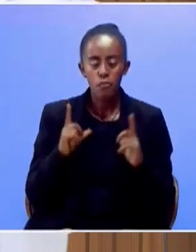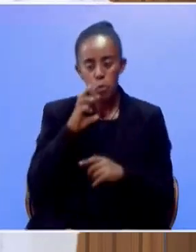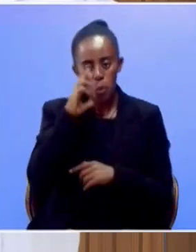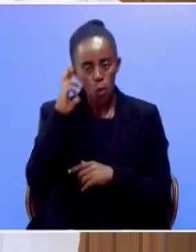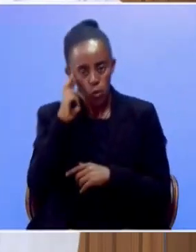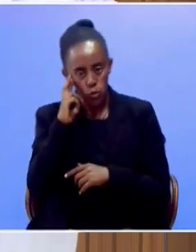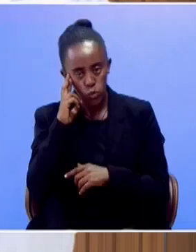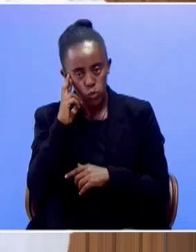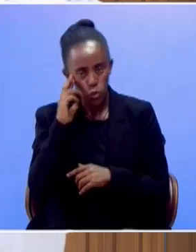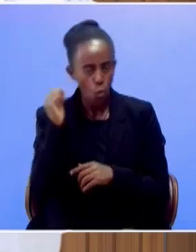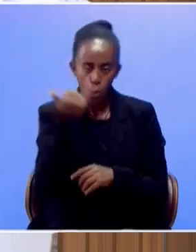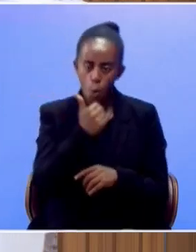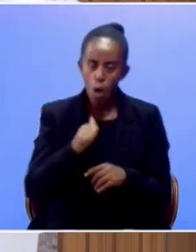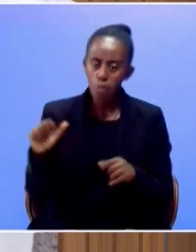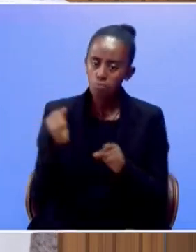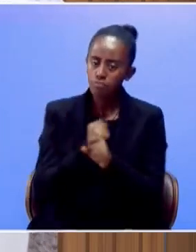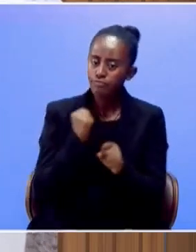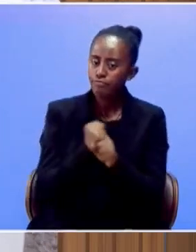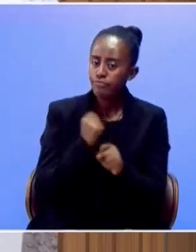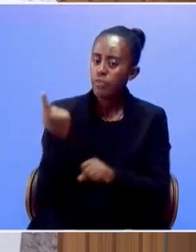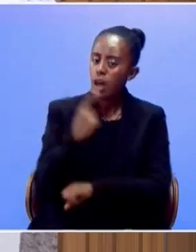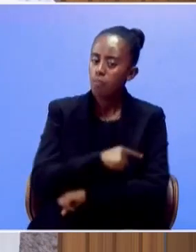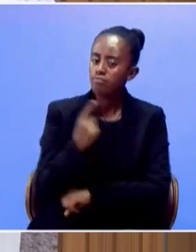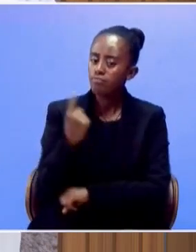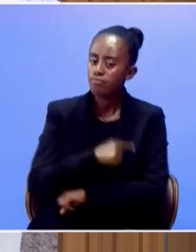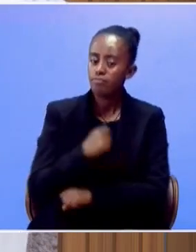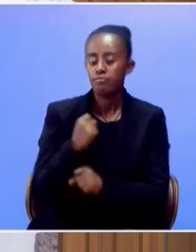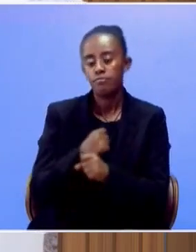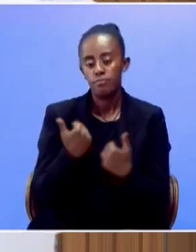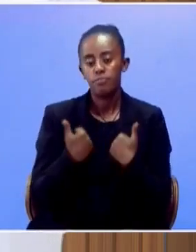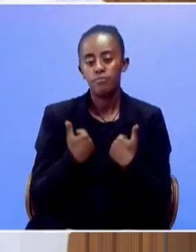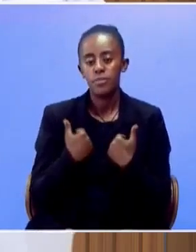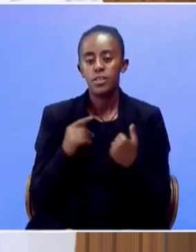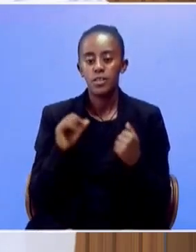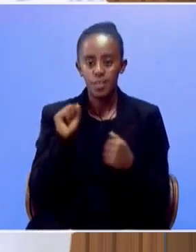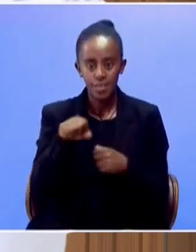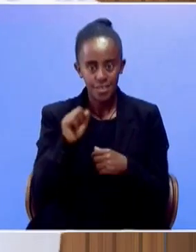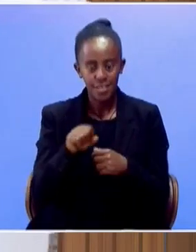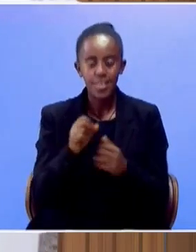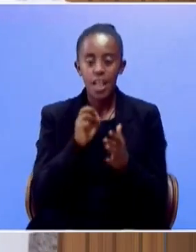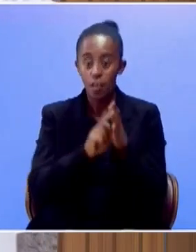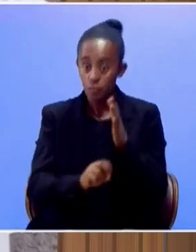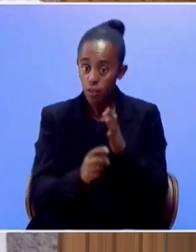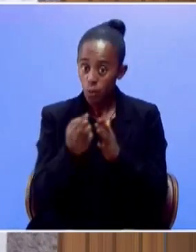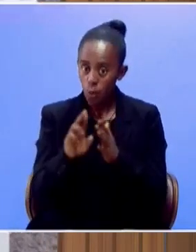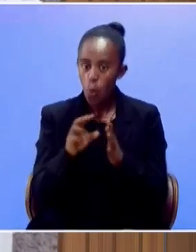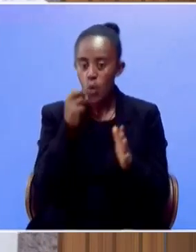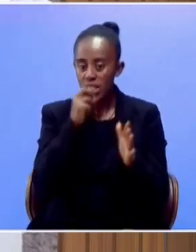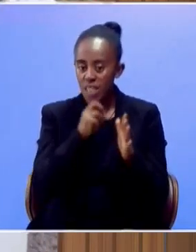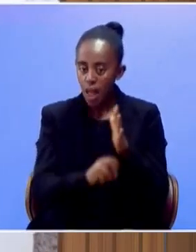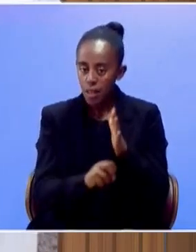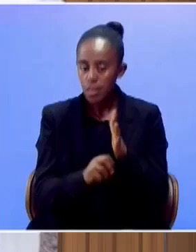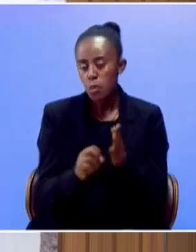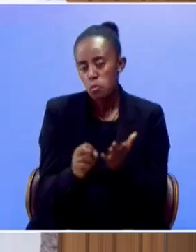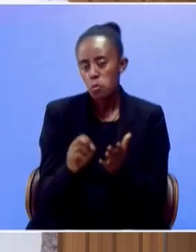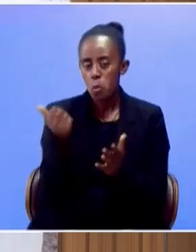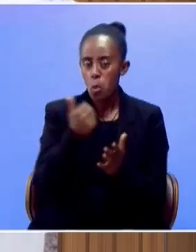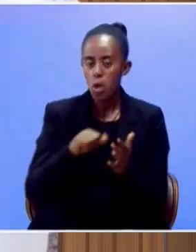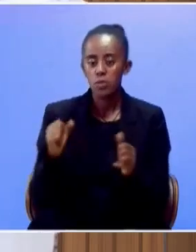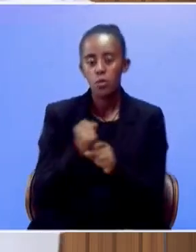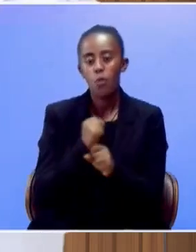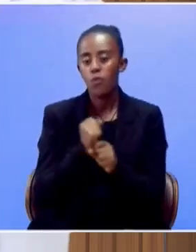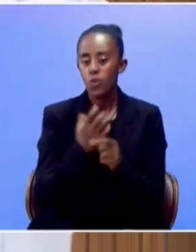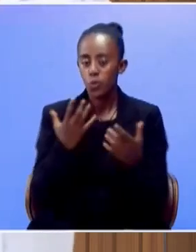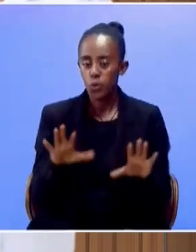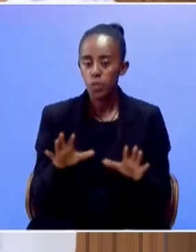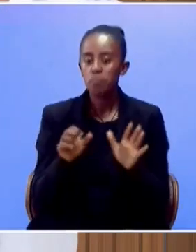for whatever we do in our life. Yes? There is an effect or a result for whatsoever we have done. Like,